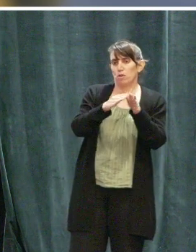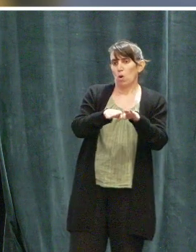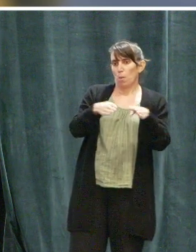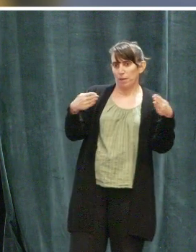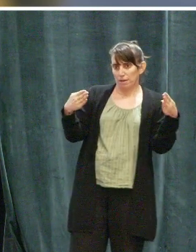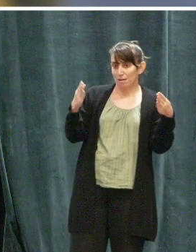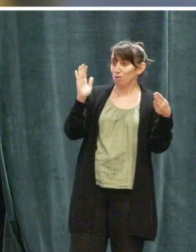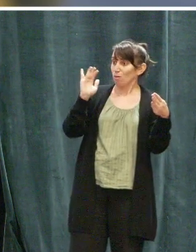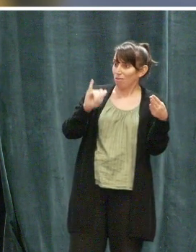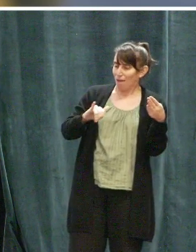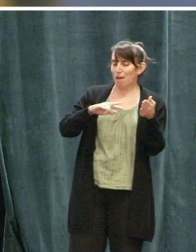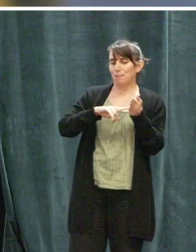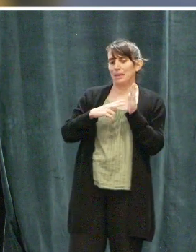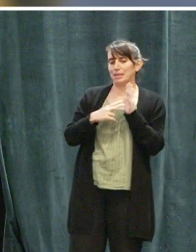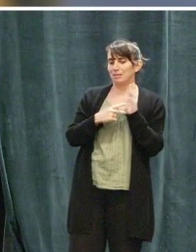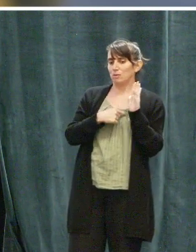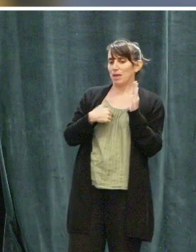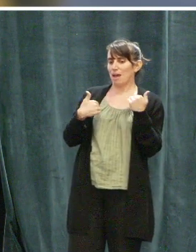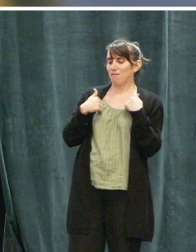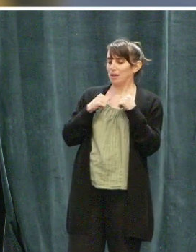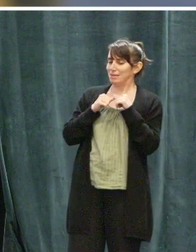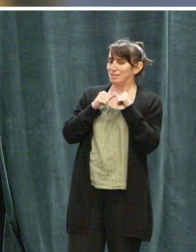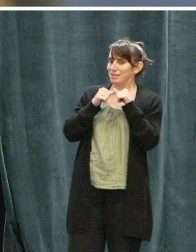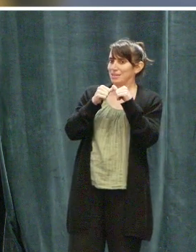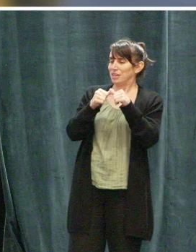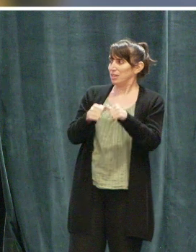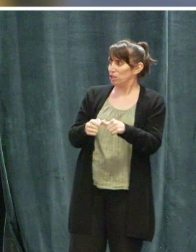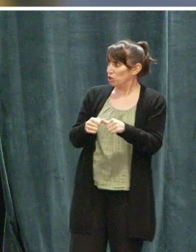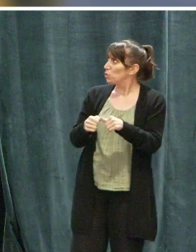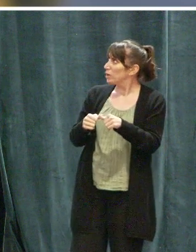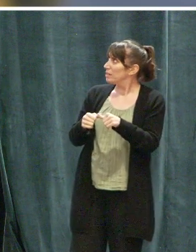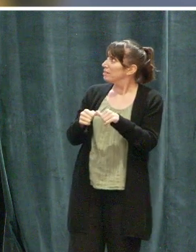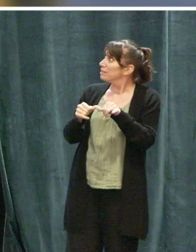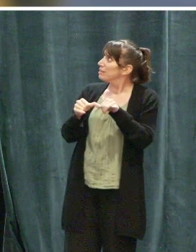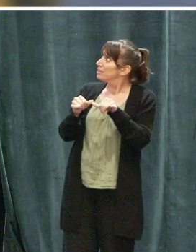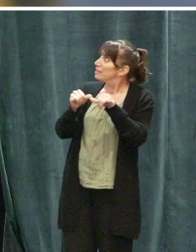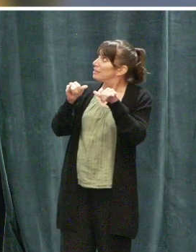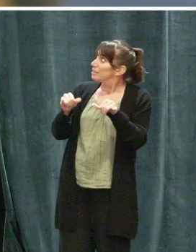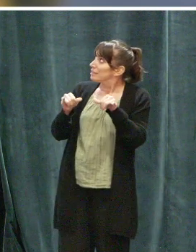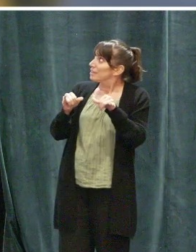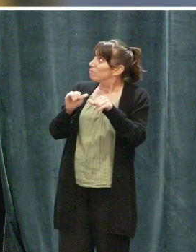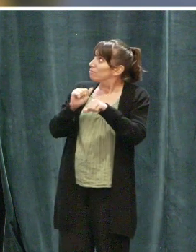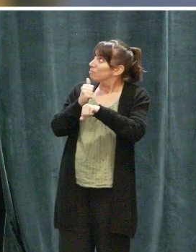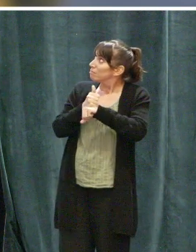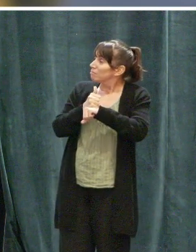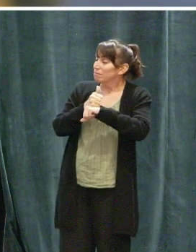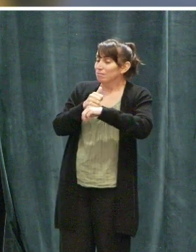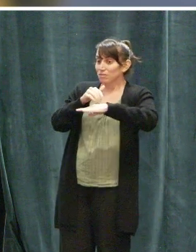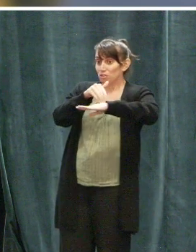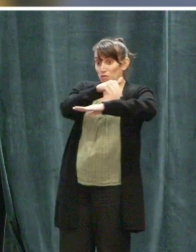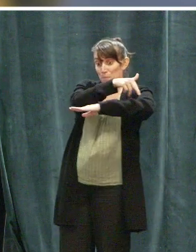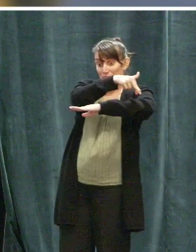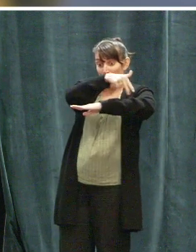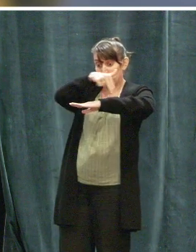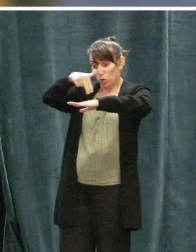then means that we have a continuous flood barrier system in place from this point around Gateway all